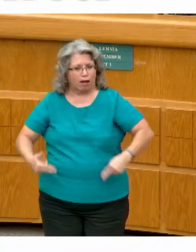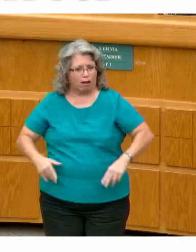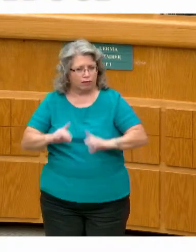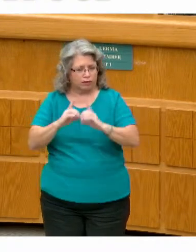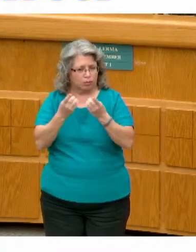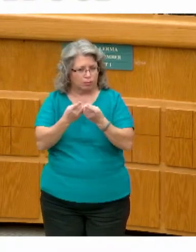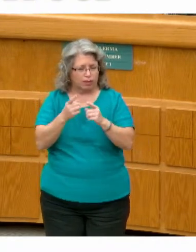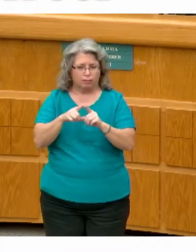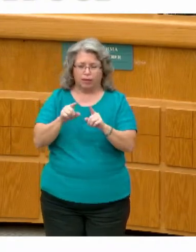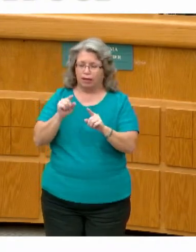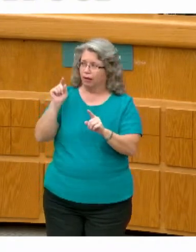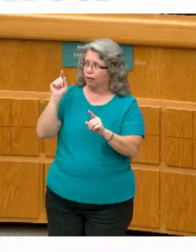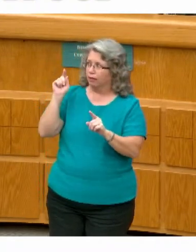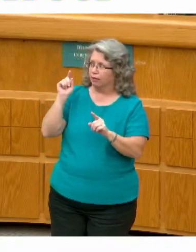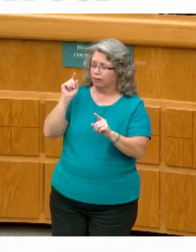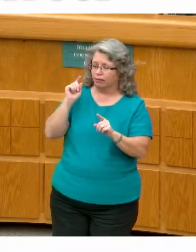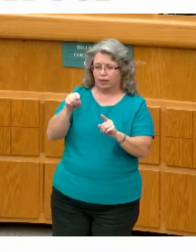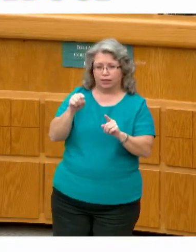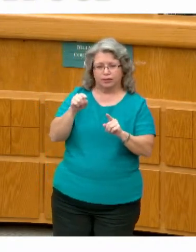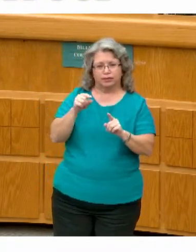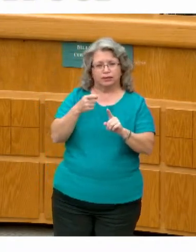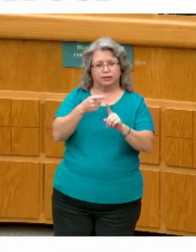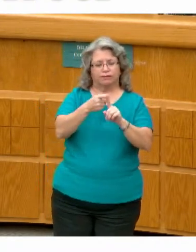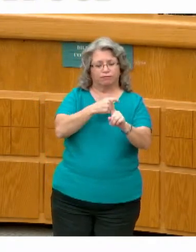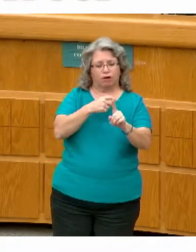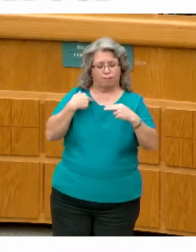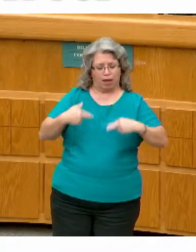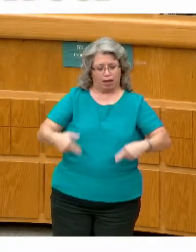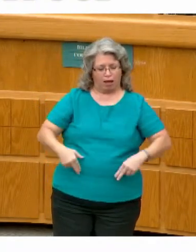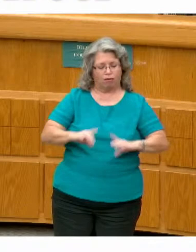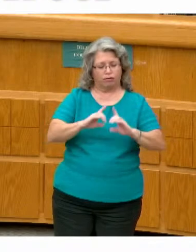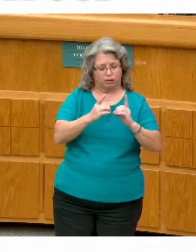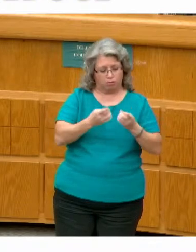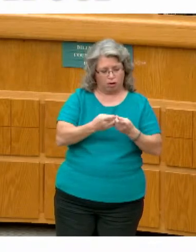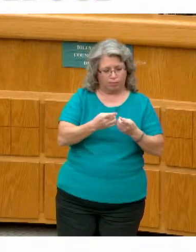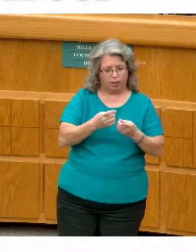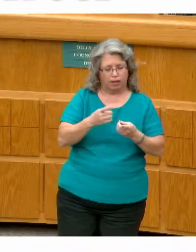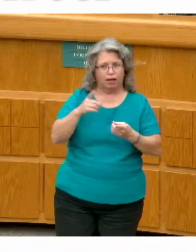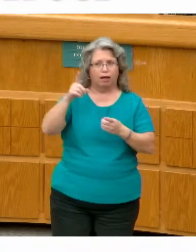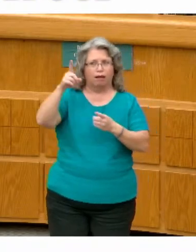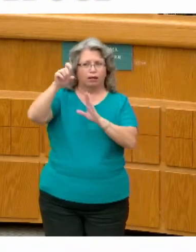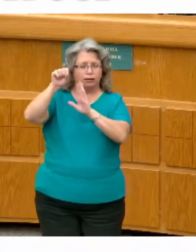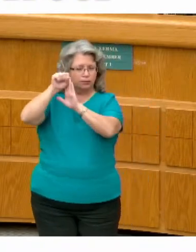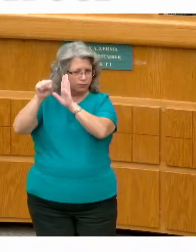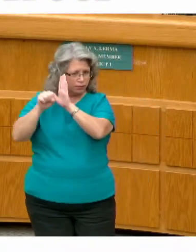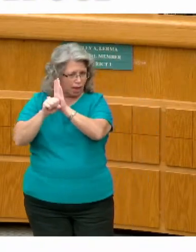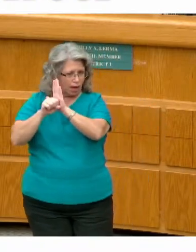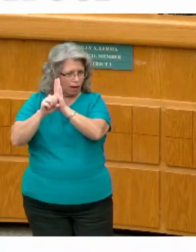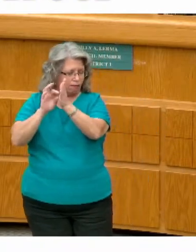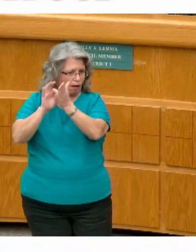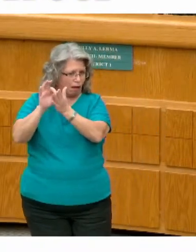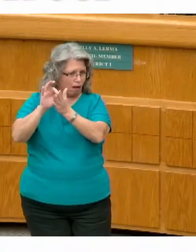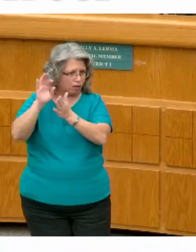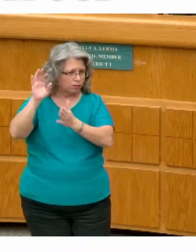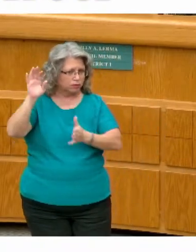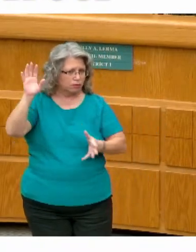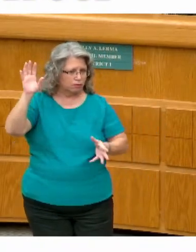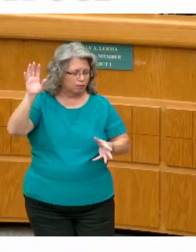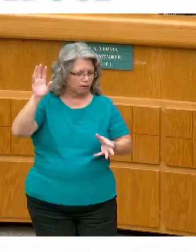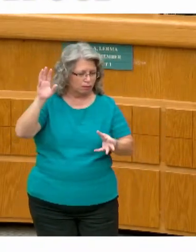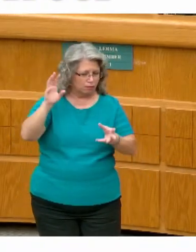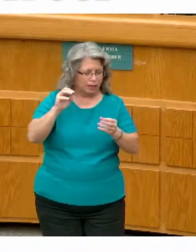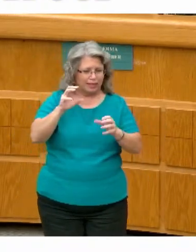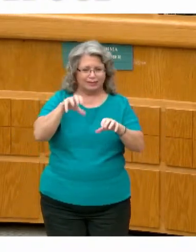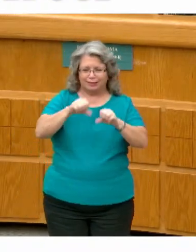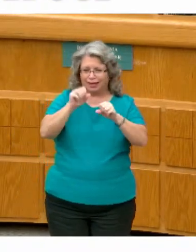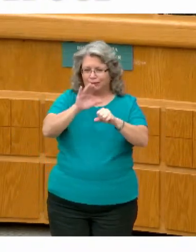public health director's office to the state, and then they do some counts, and then it takes 2 weeks, 3 weeks for those data points